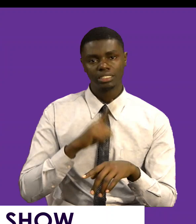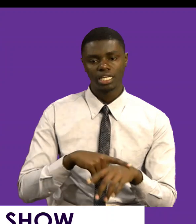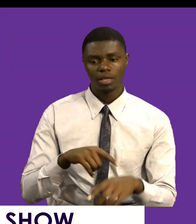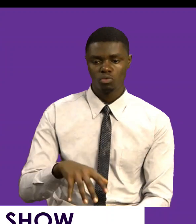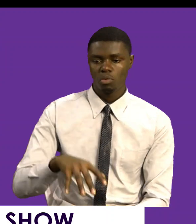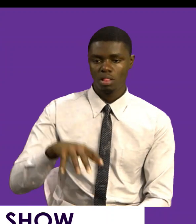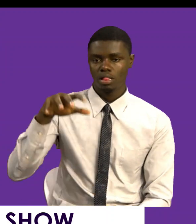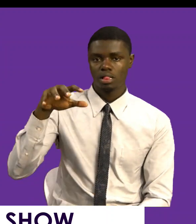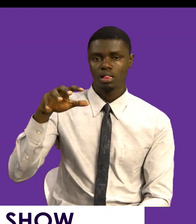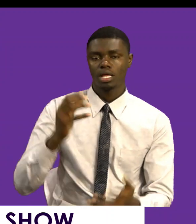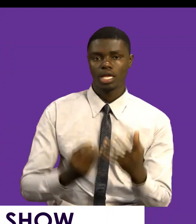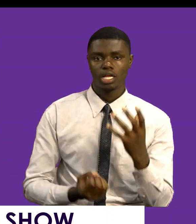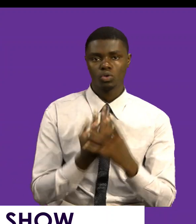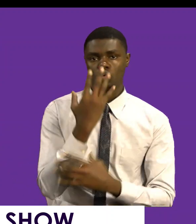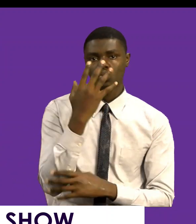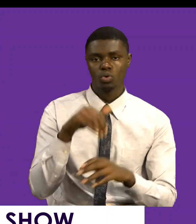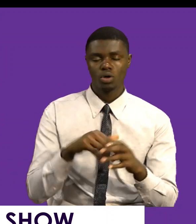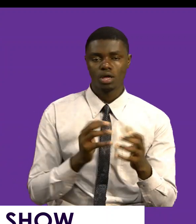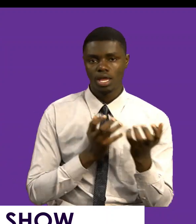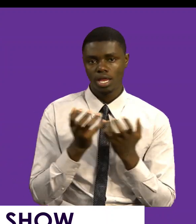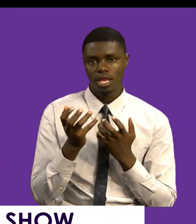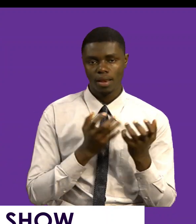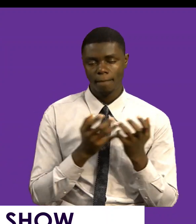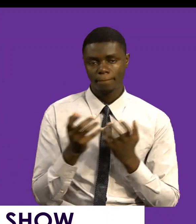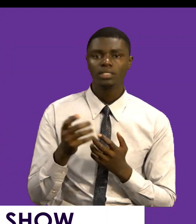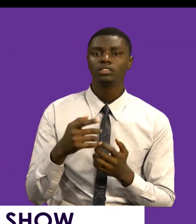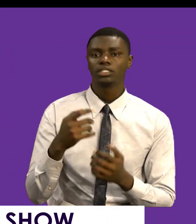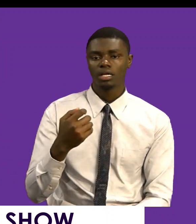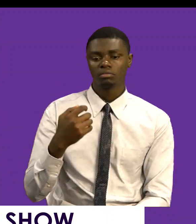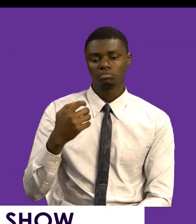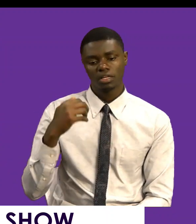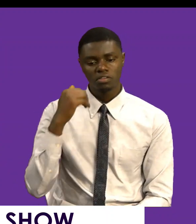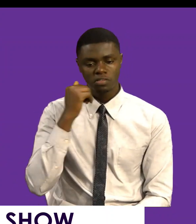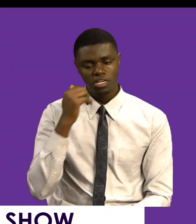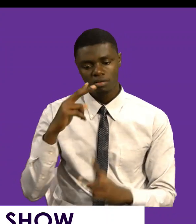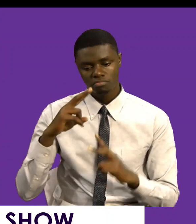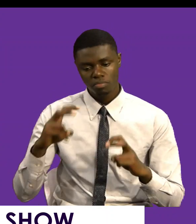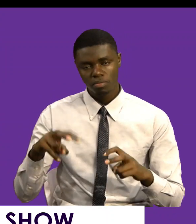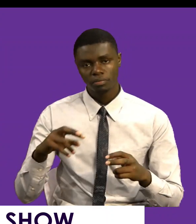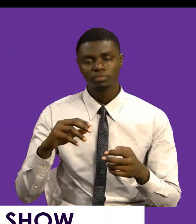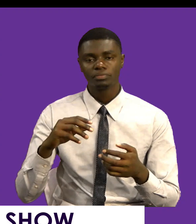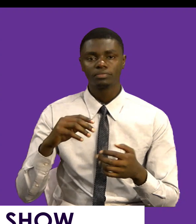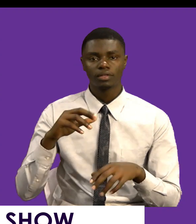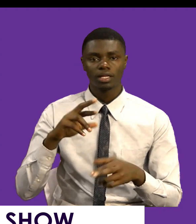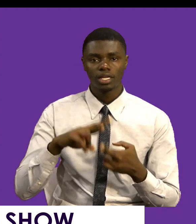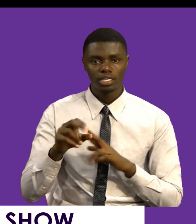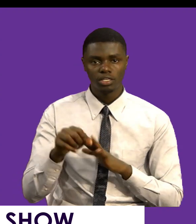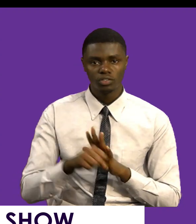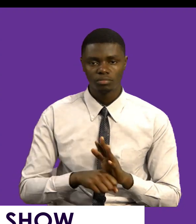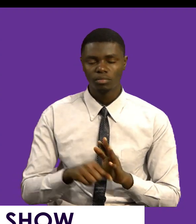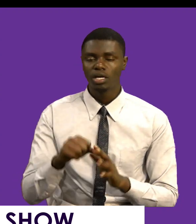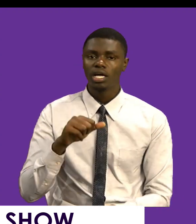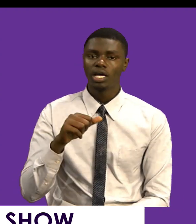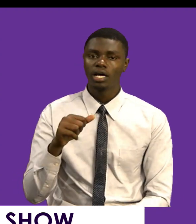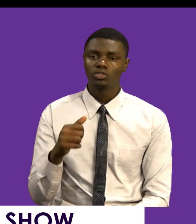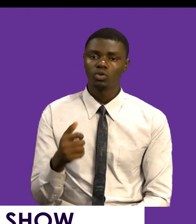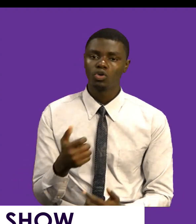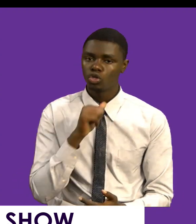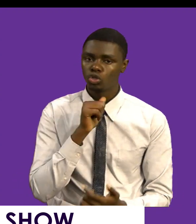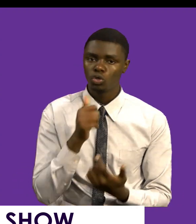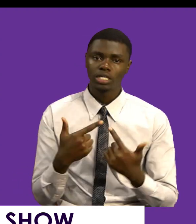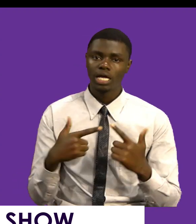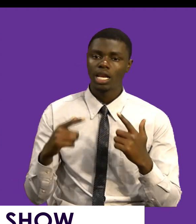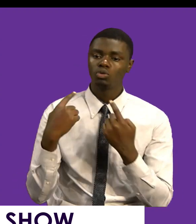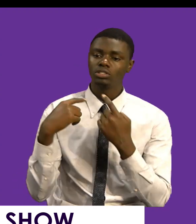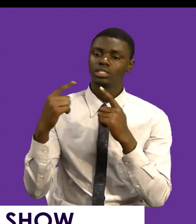in business, keep diagnosing your man, diagnose your relationship. Let it not be that your success will